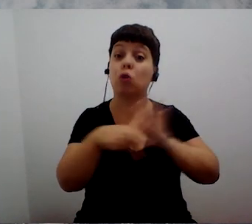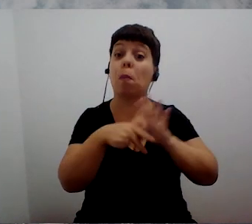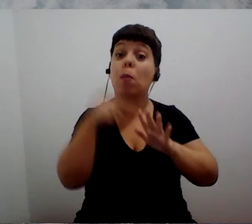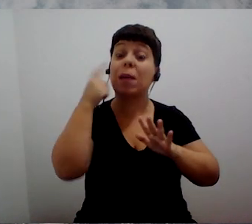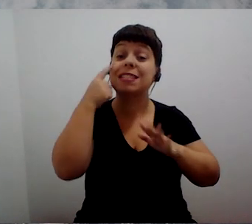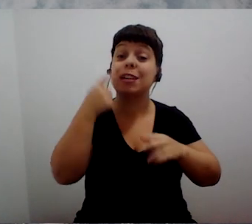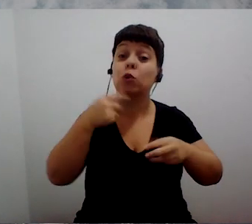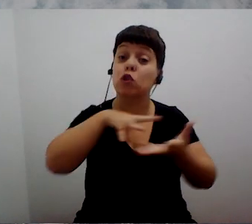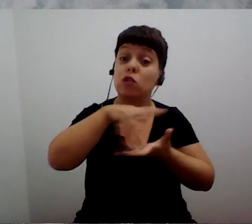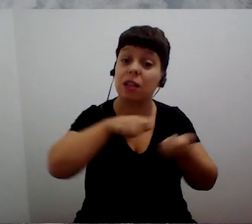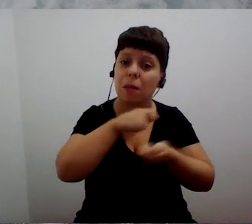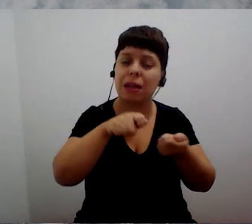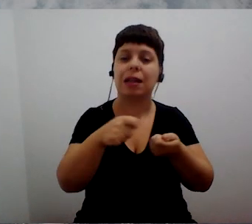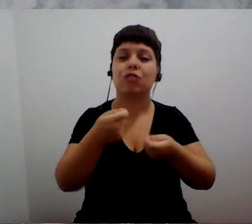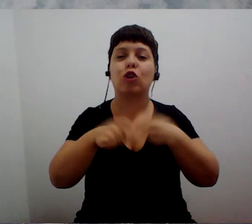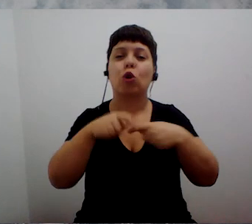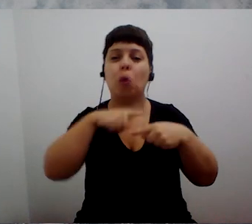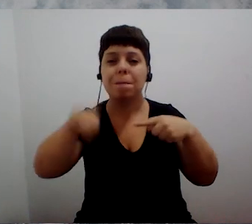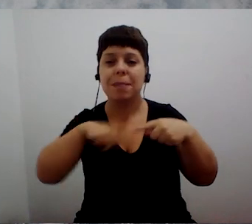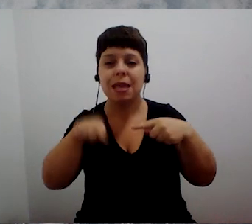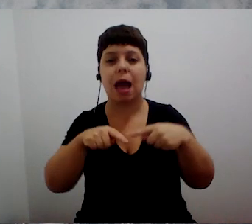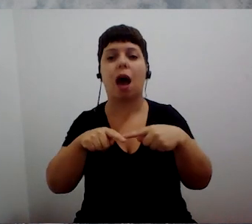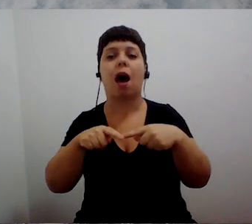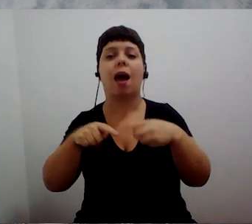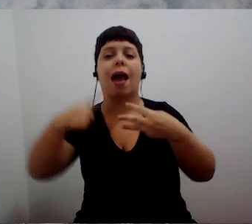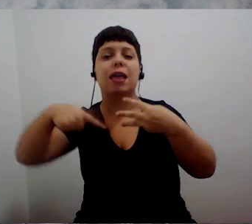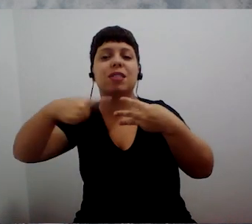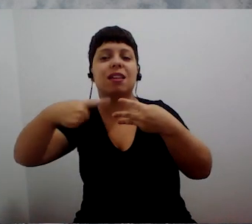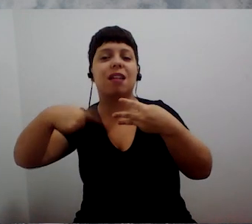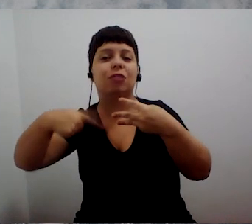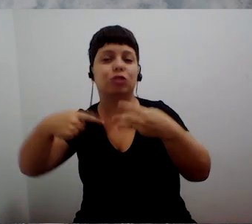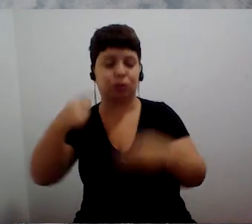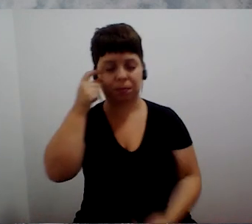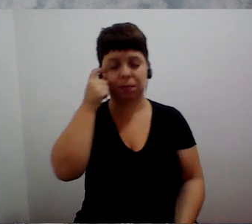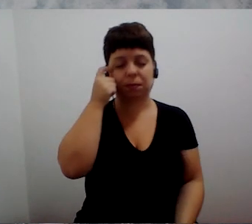ambiental, economia circular e reciclagem. Muito bem.